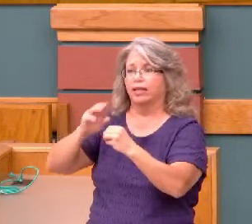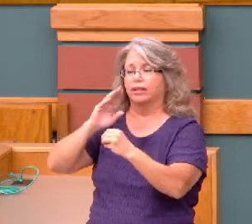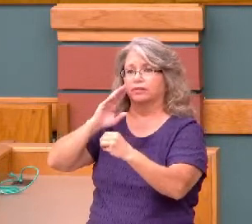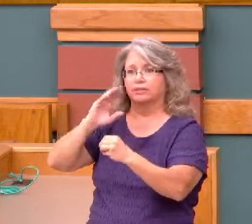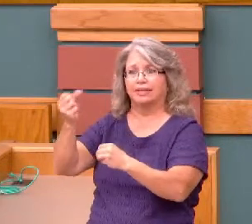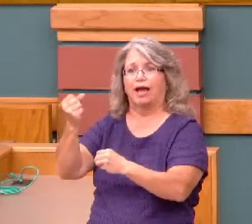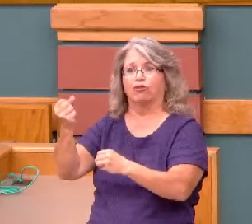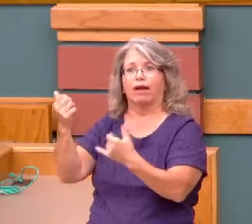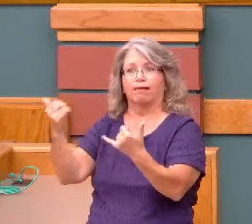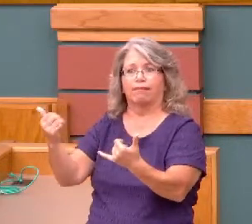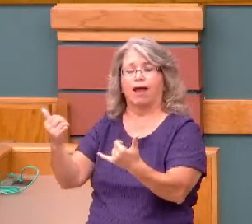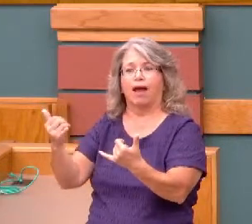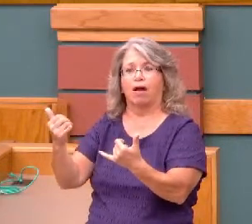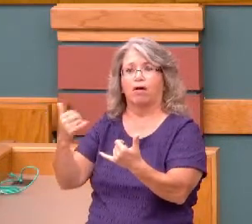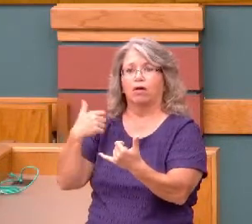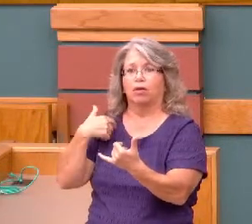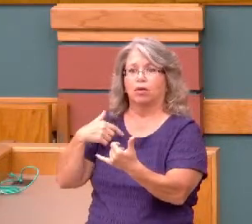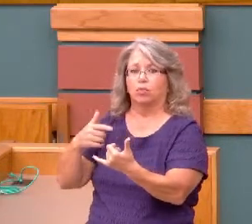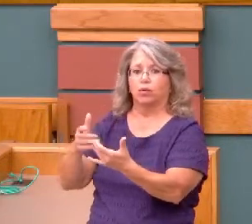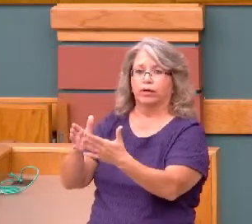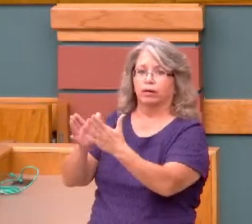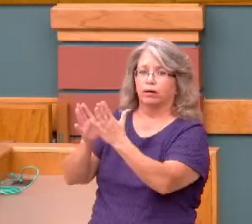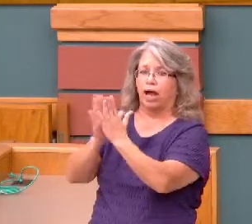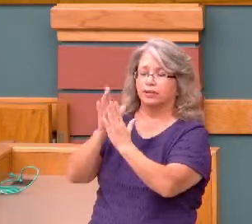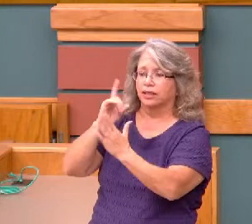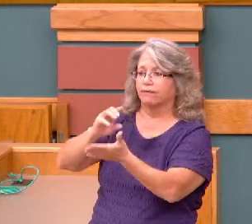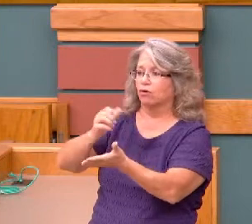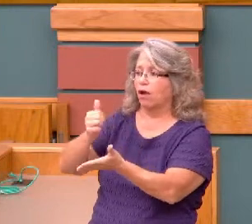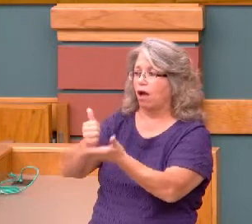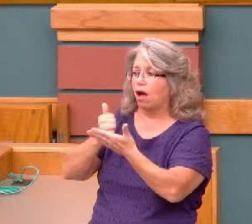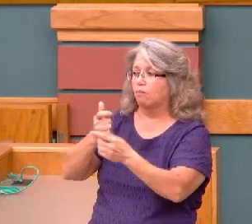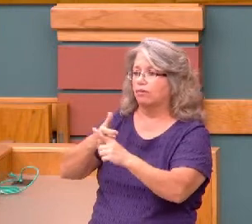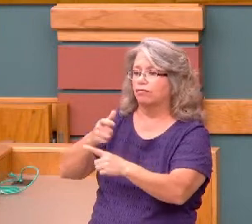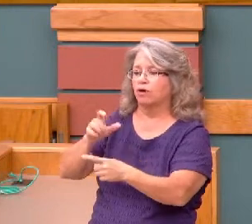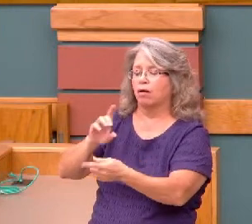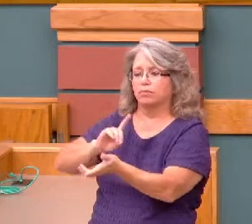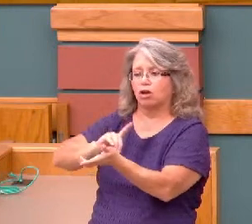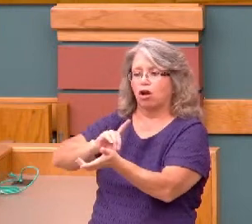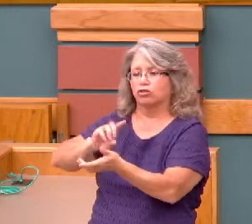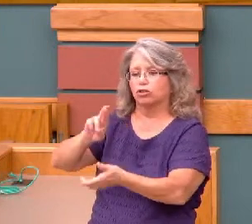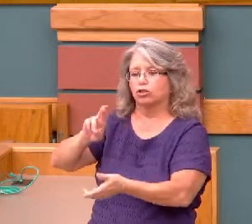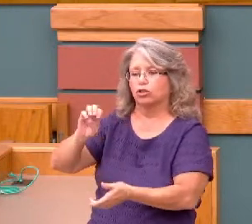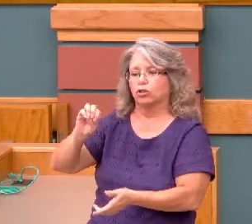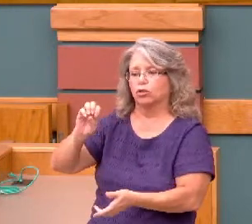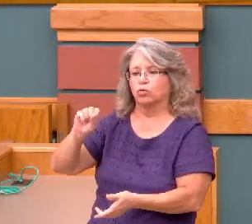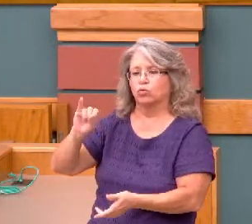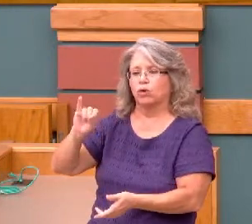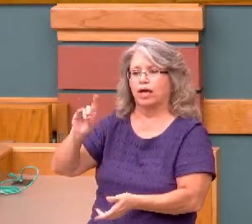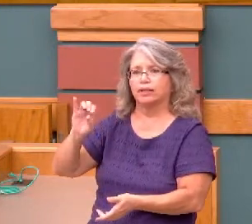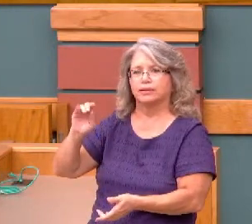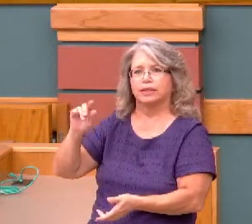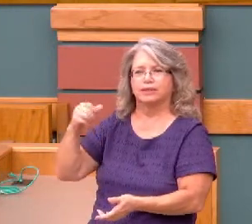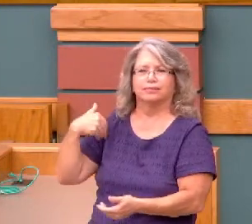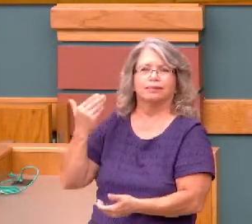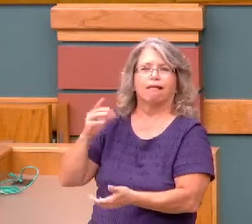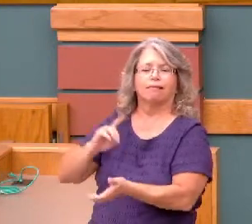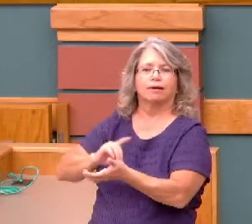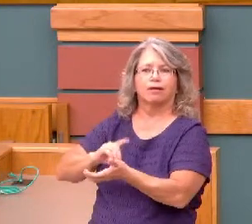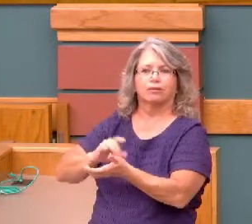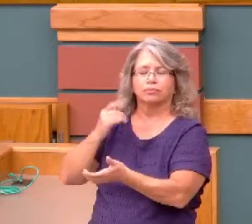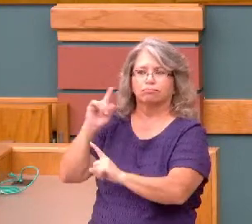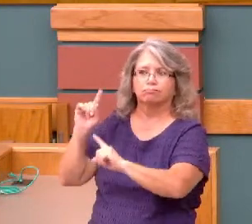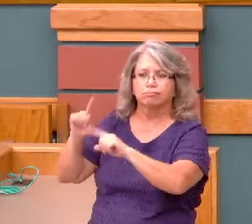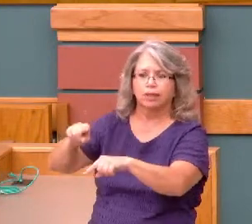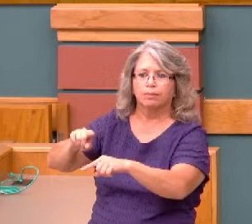be utilizing help from the residency program at Christi. So we're grateful to those young doctors that are coming on board to